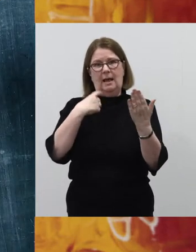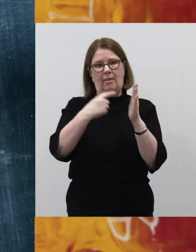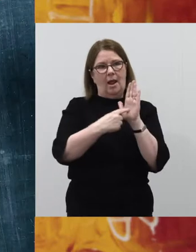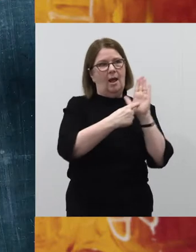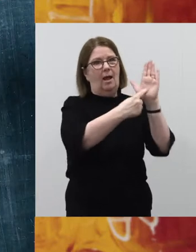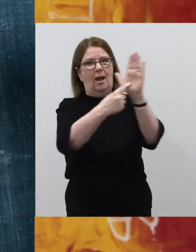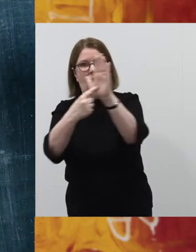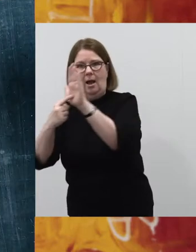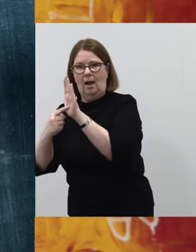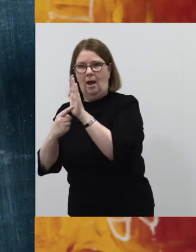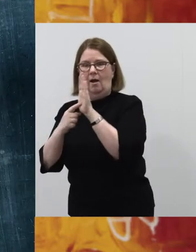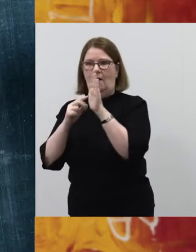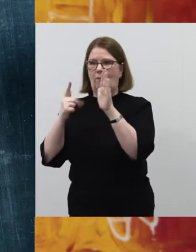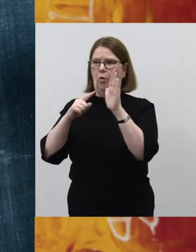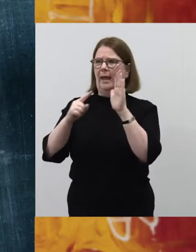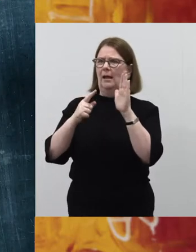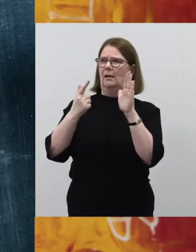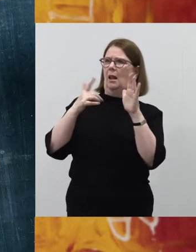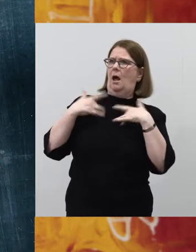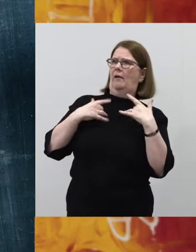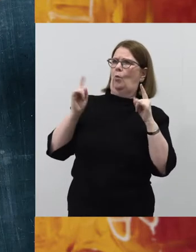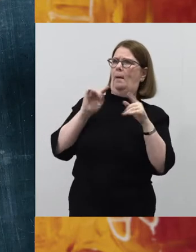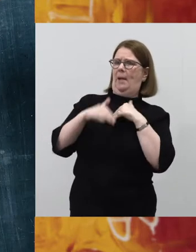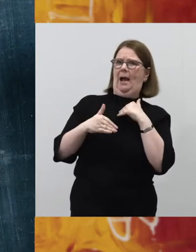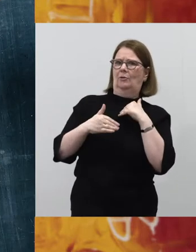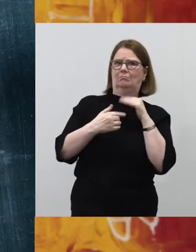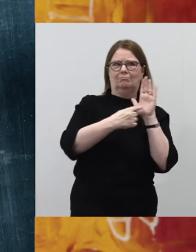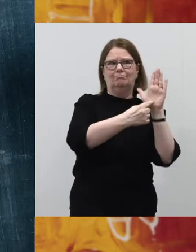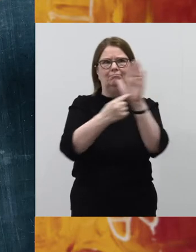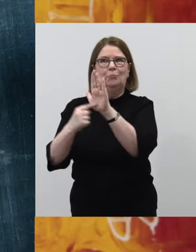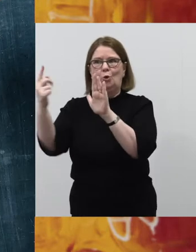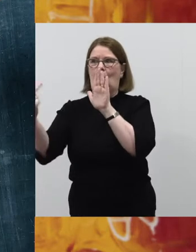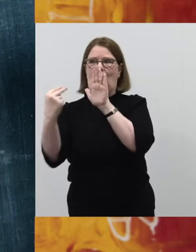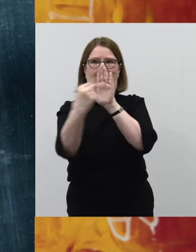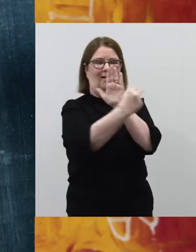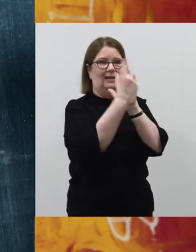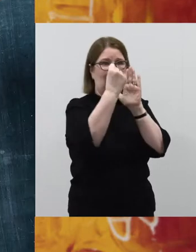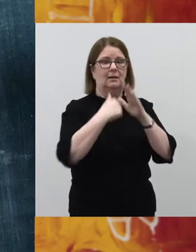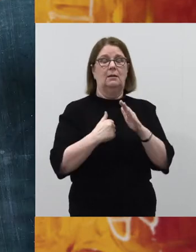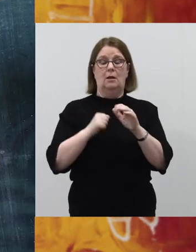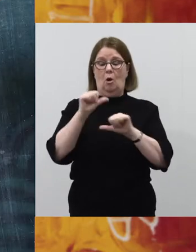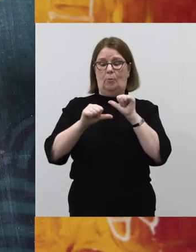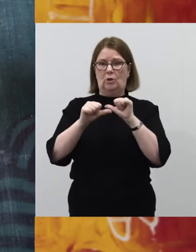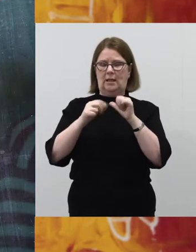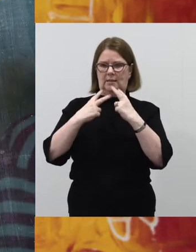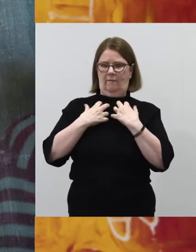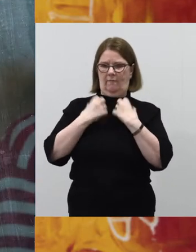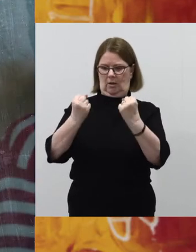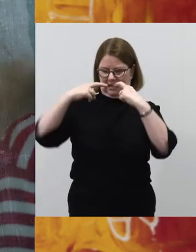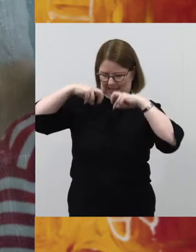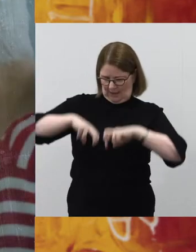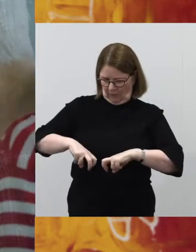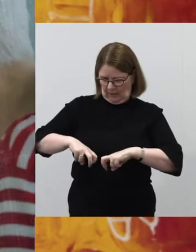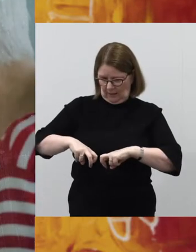counsellor, its Arts on Prescription project offers a chance to work with a range of materials and techniques. The impact has been